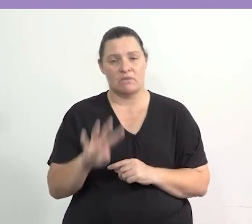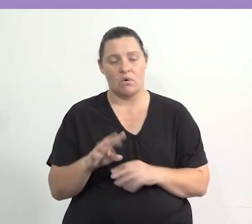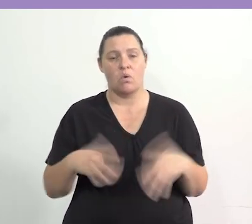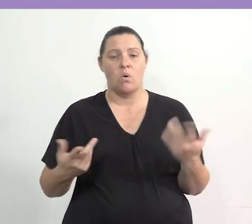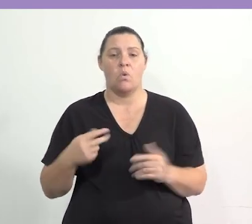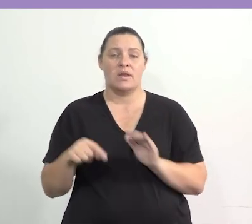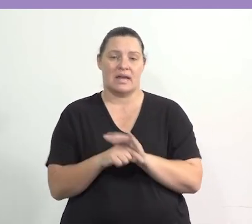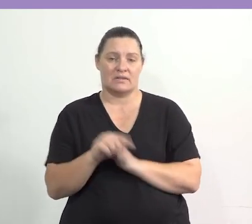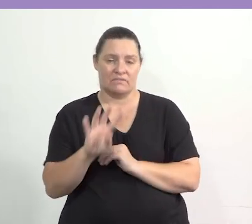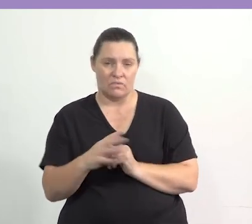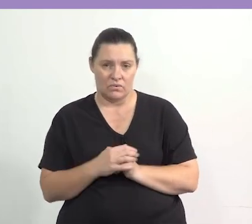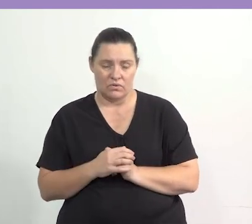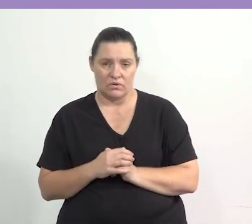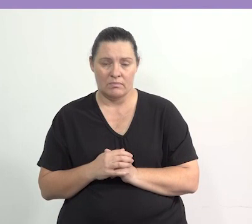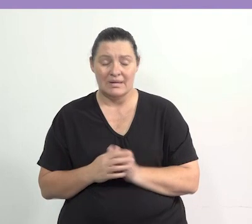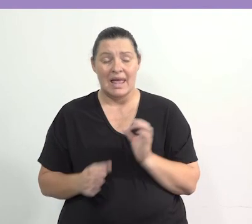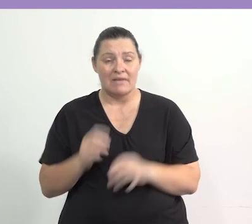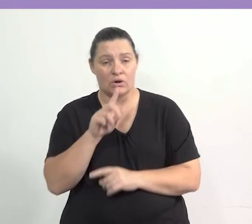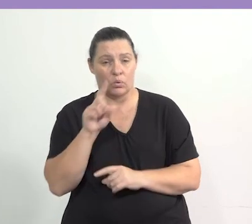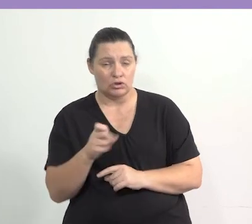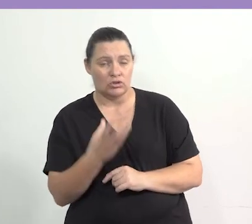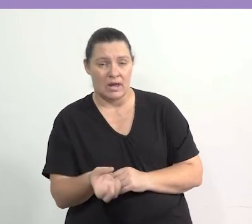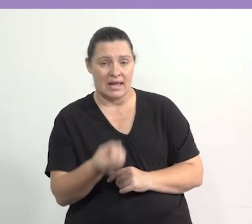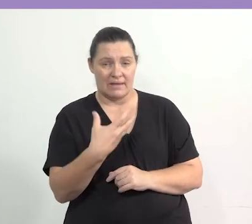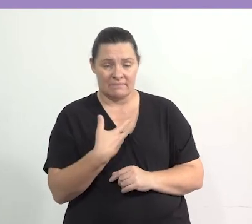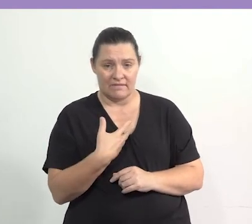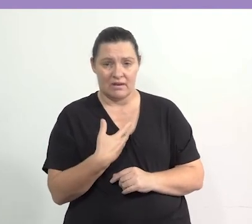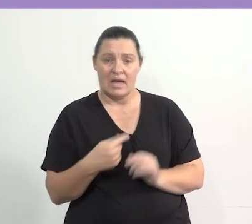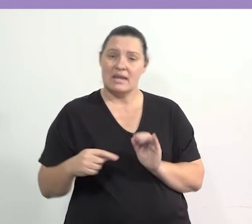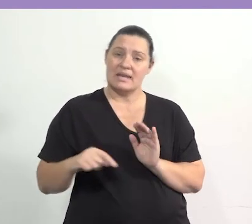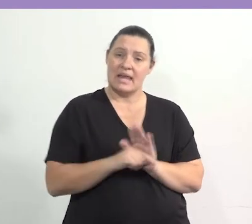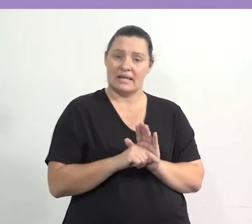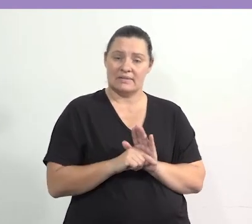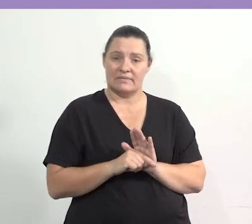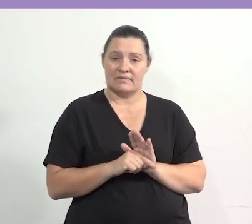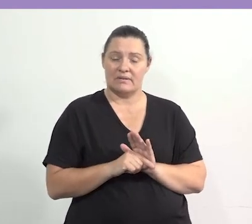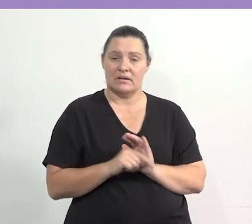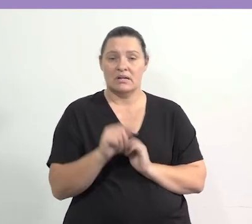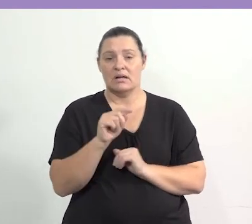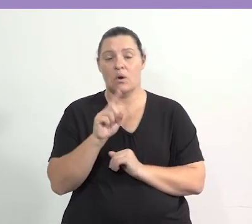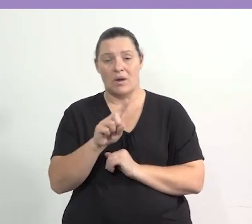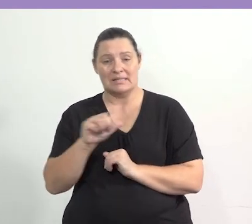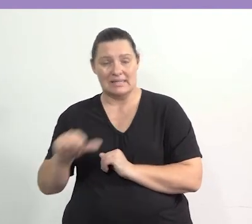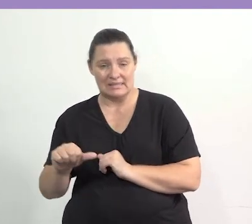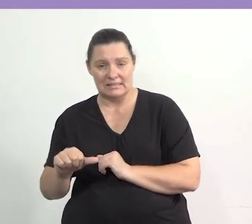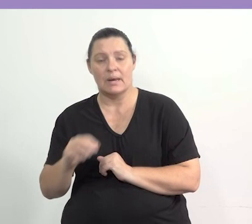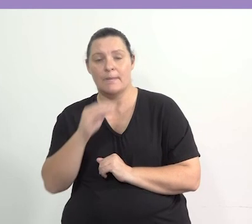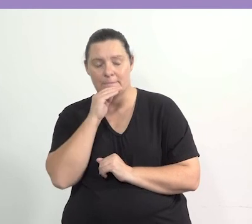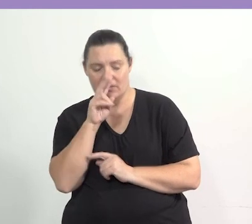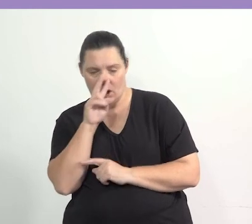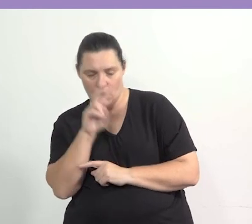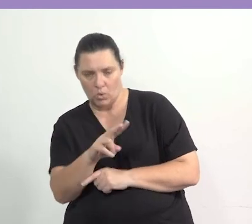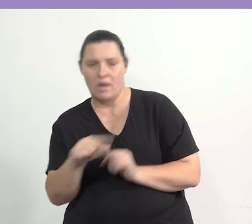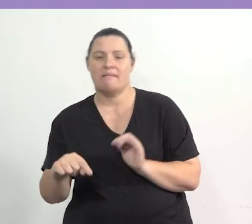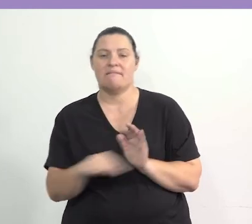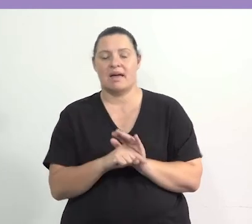positive 4 or a negative 4. But if in a question you are given as negative square root of 16, this means that they